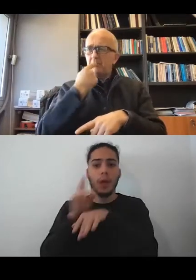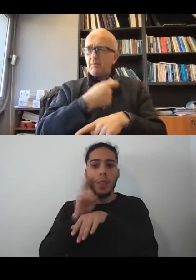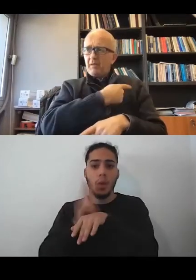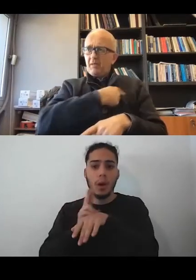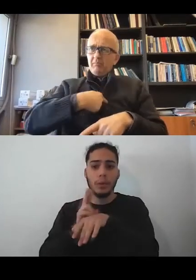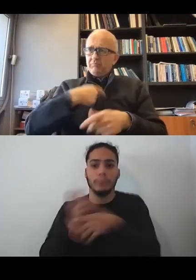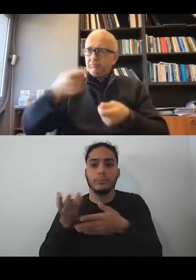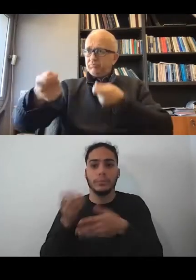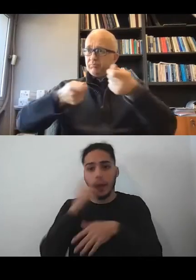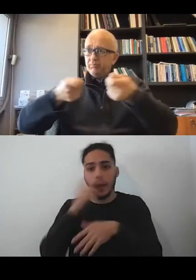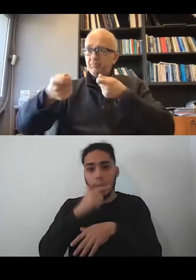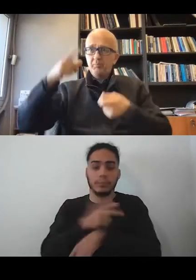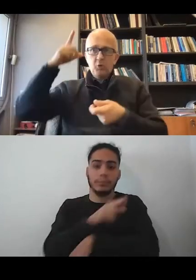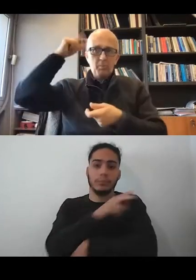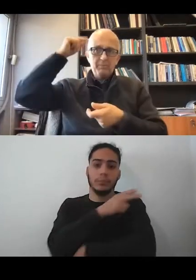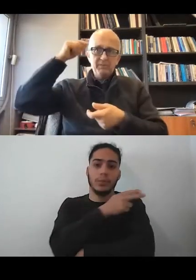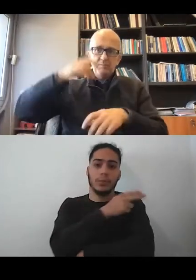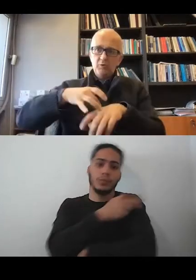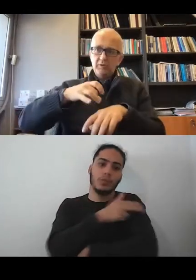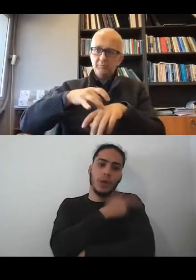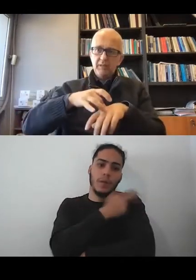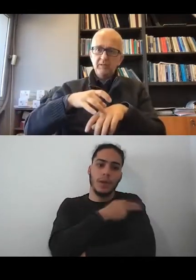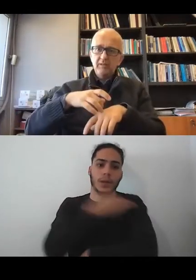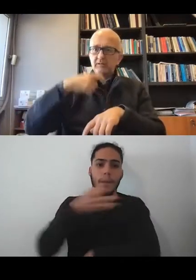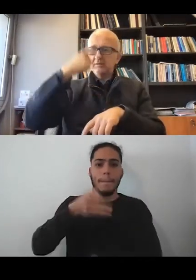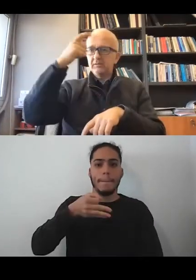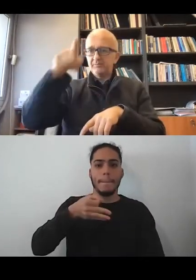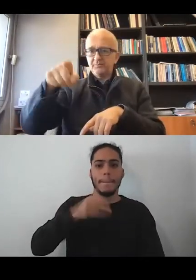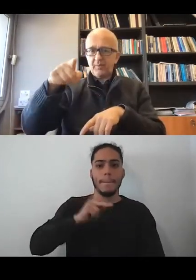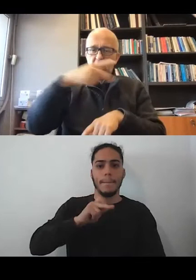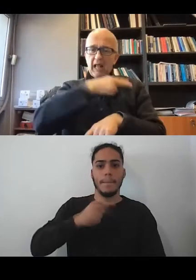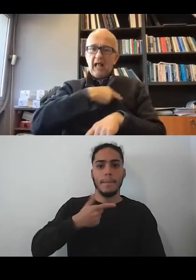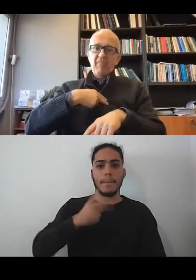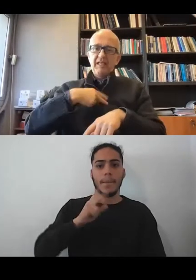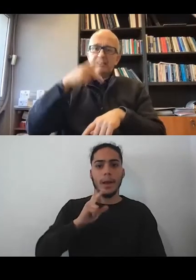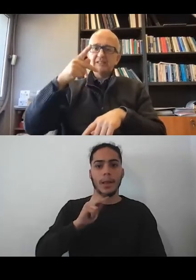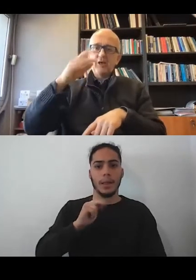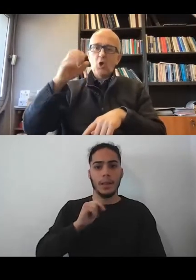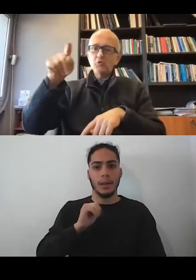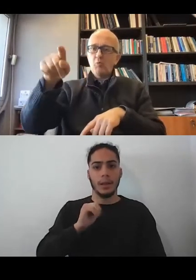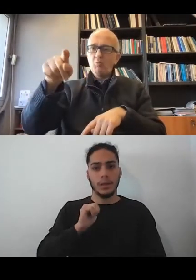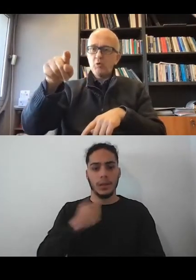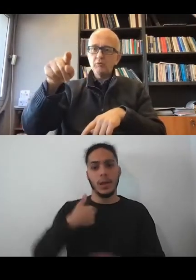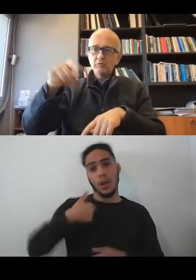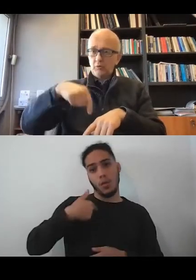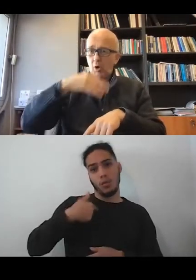Patras. I am the coordinator of the Patras team and the whole project.